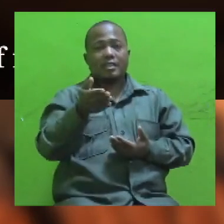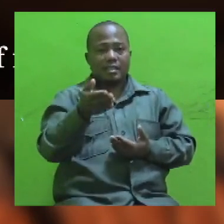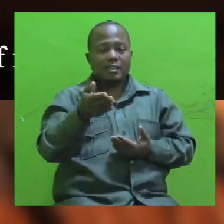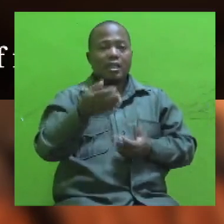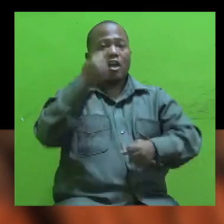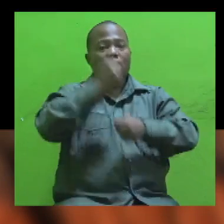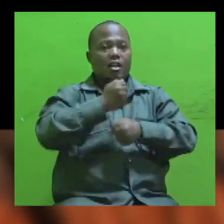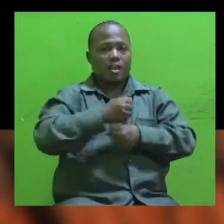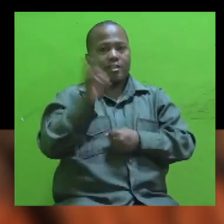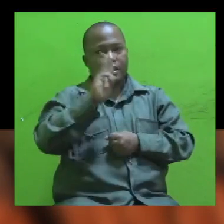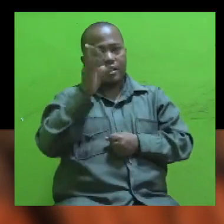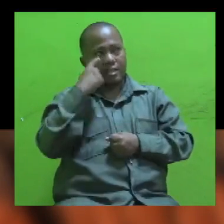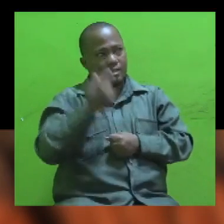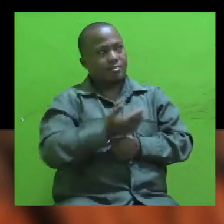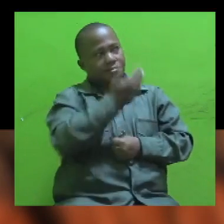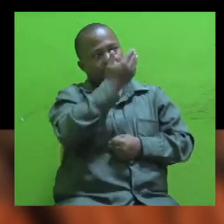village.